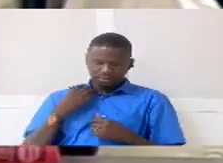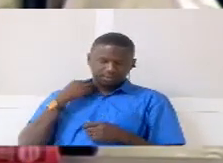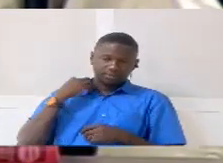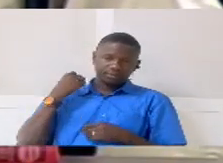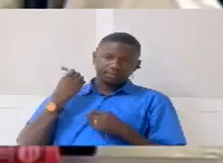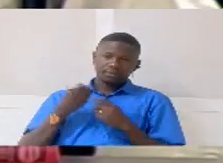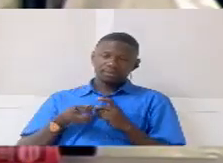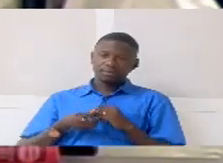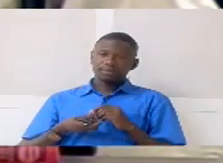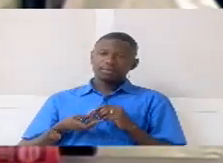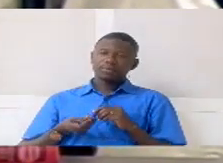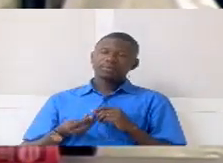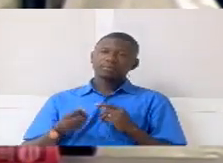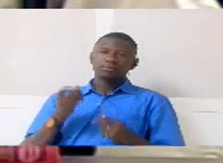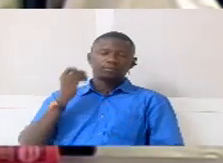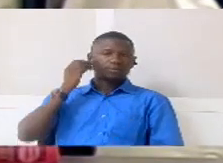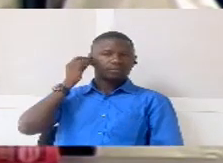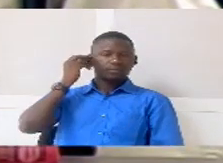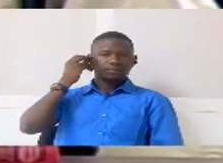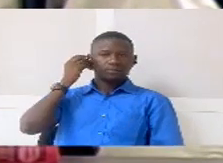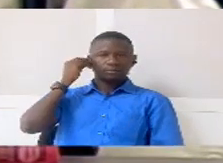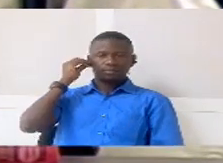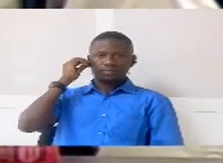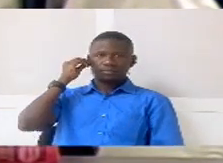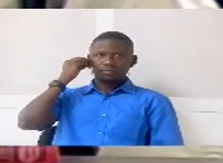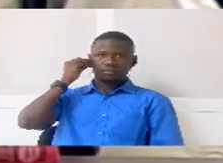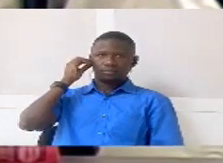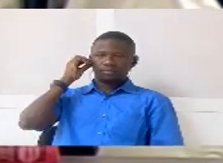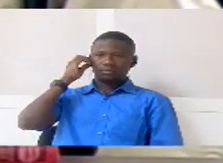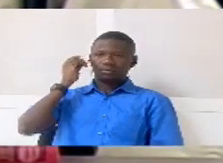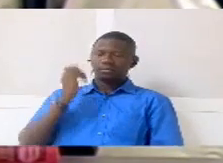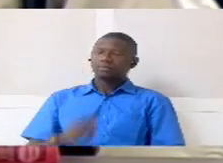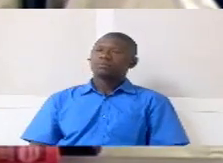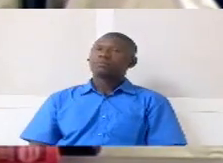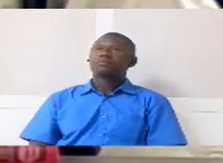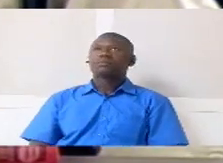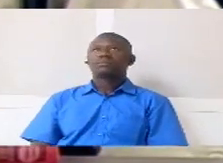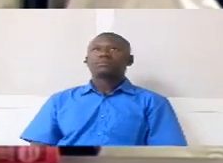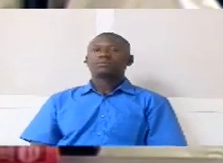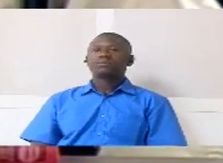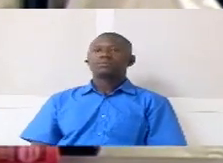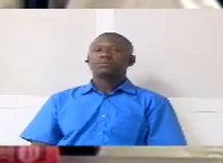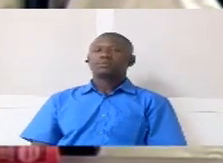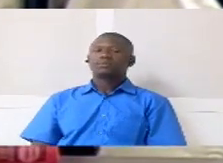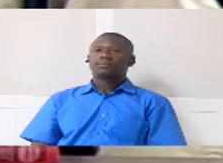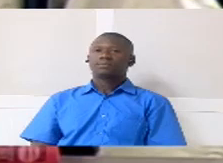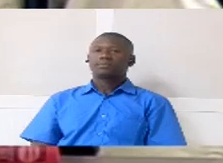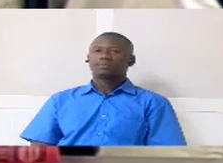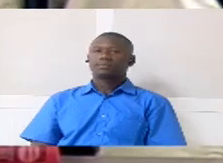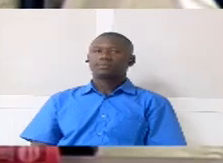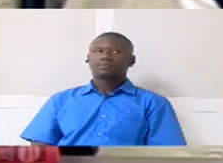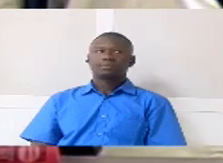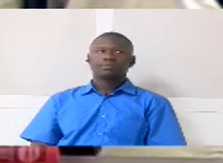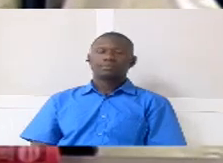itandi ko. Kasola bunda lube itambita bunda jamal lela faida ya bunda lube male Gambia la kasodo ku bunda